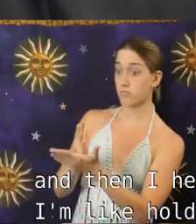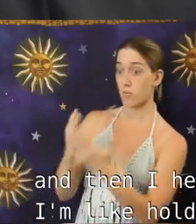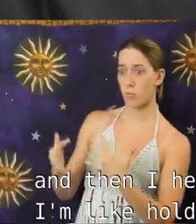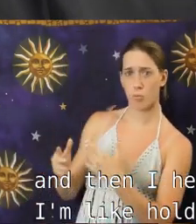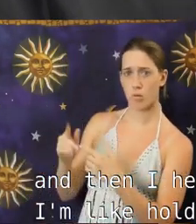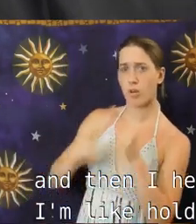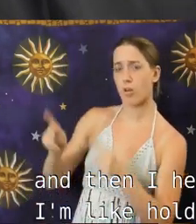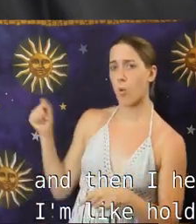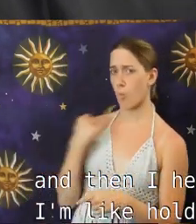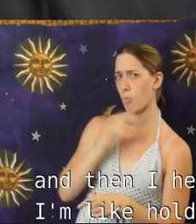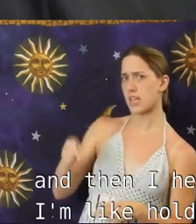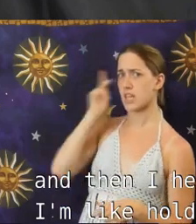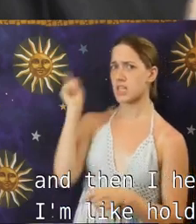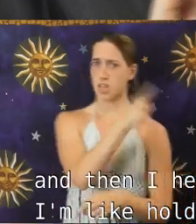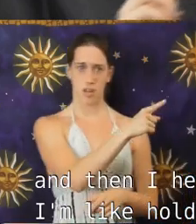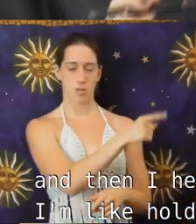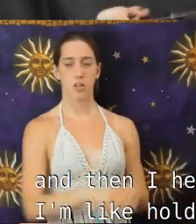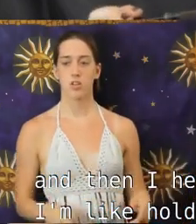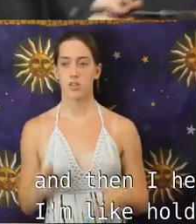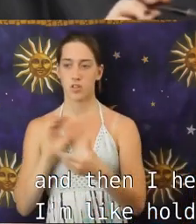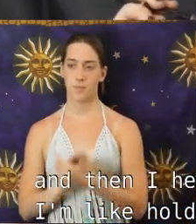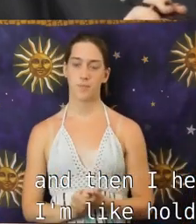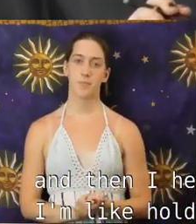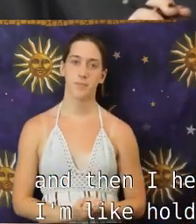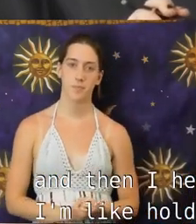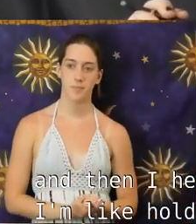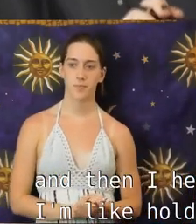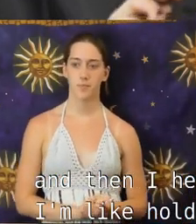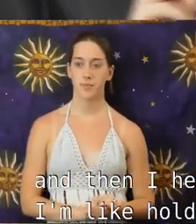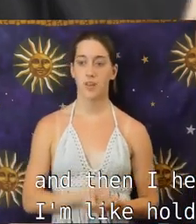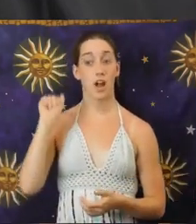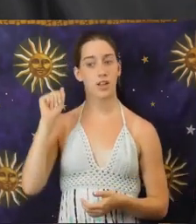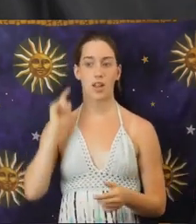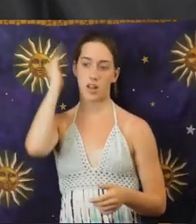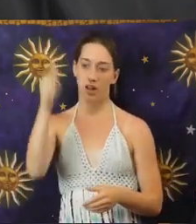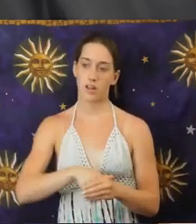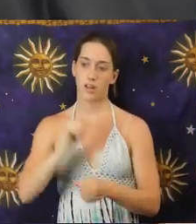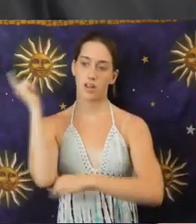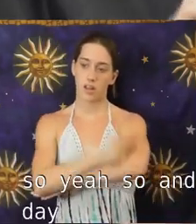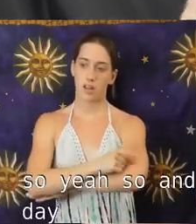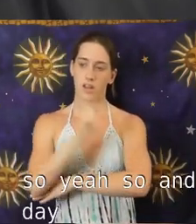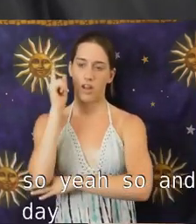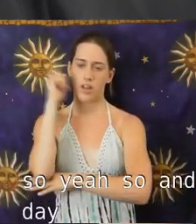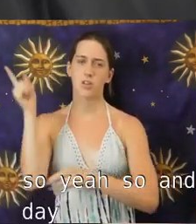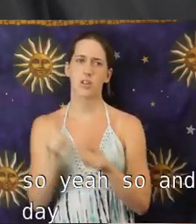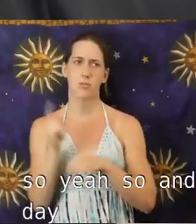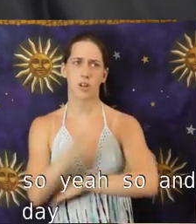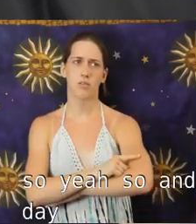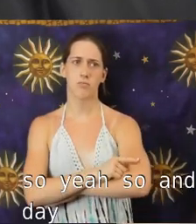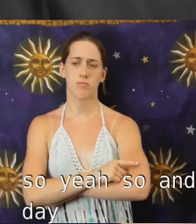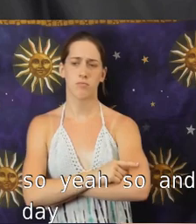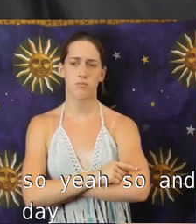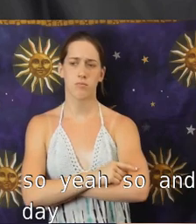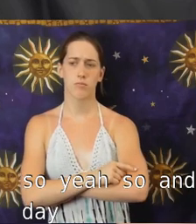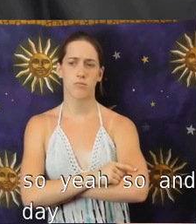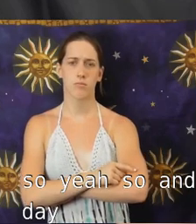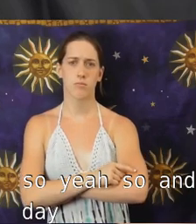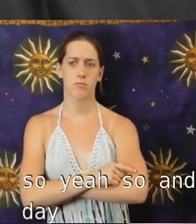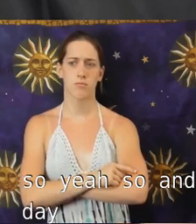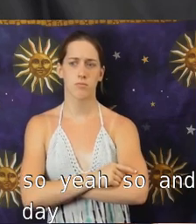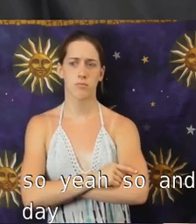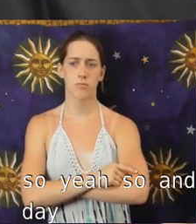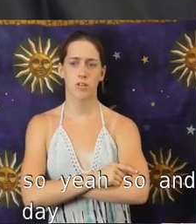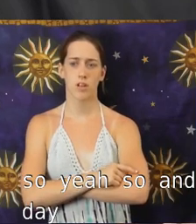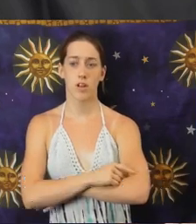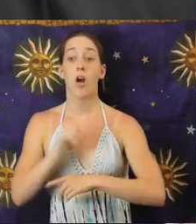chords to Separate Ways, and I'm like, hold up, guys, we need to watch this. So yeah, so then later in the day, I